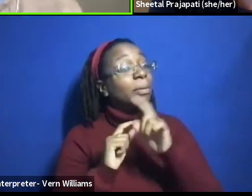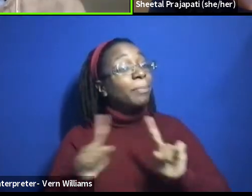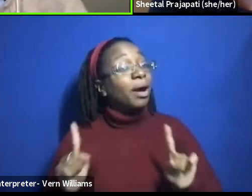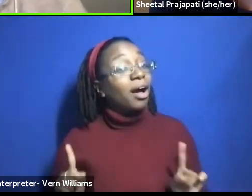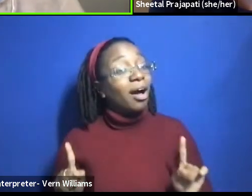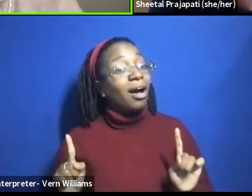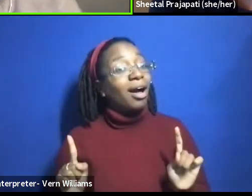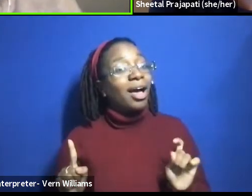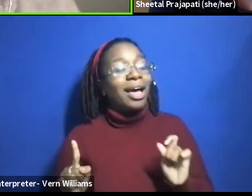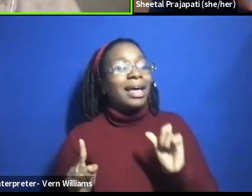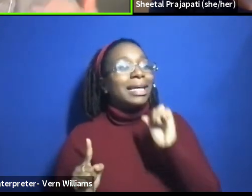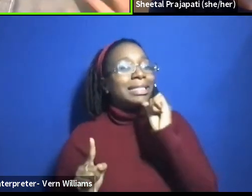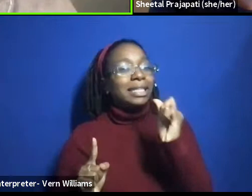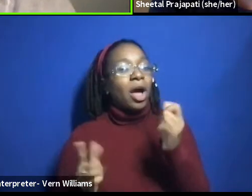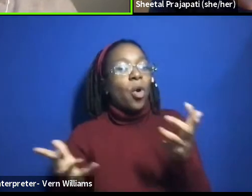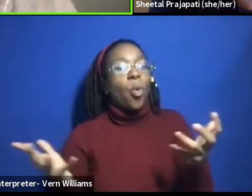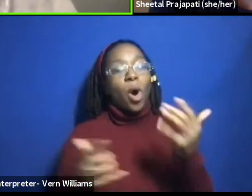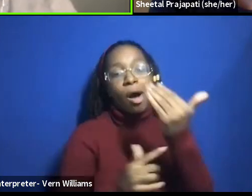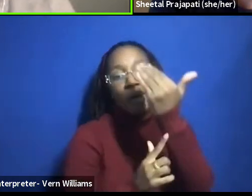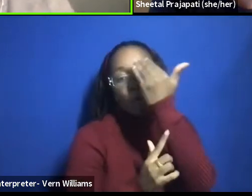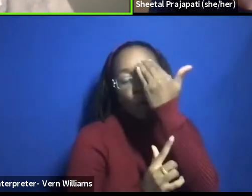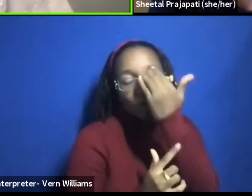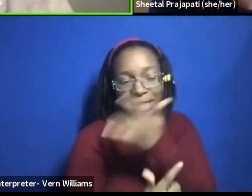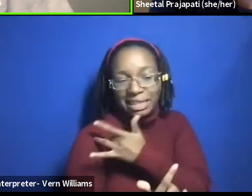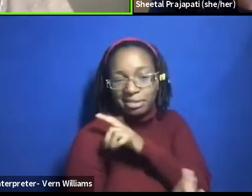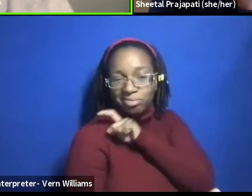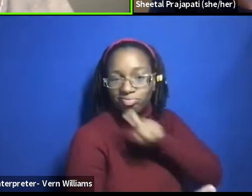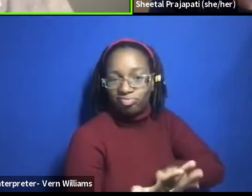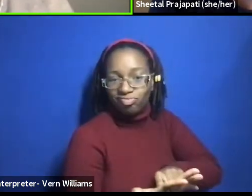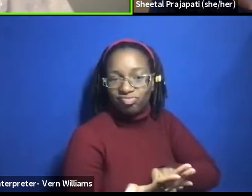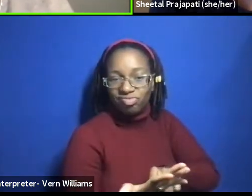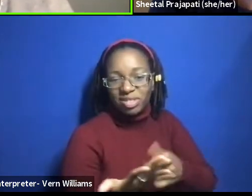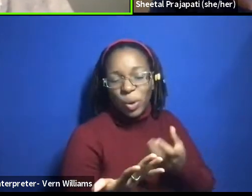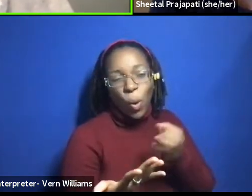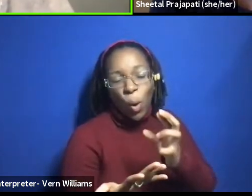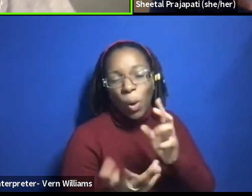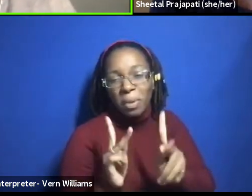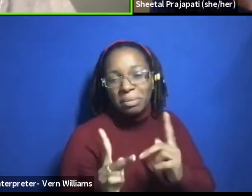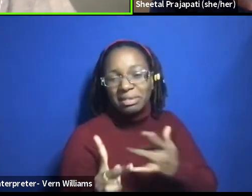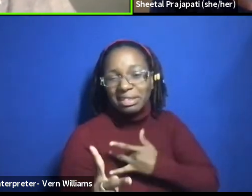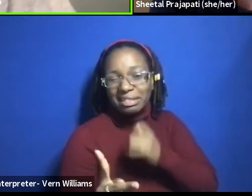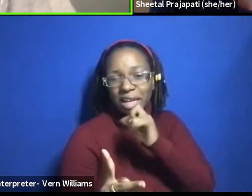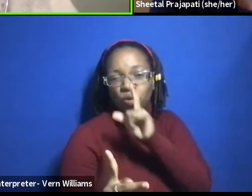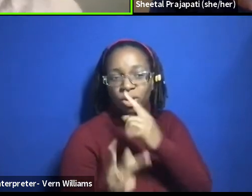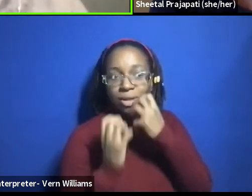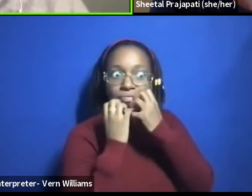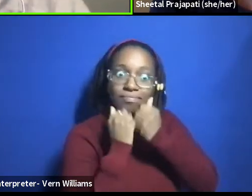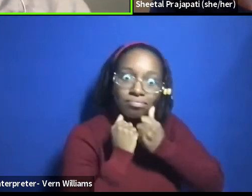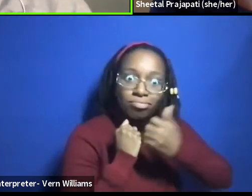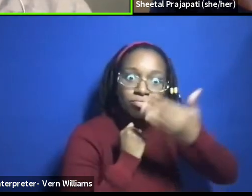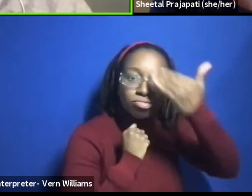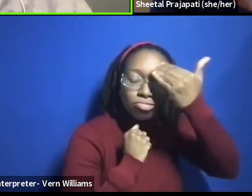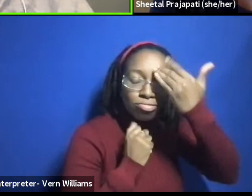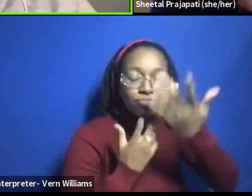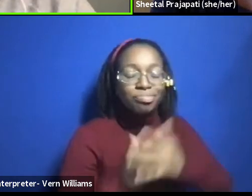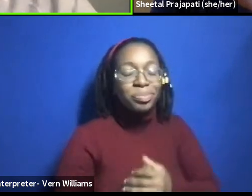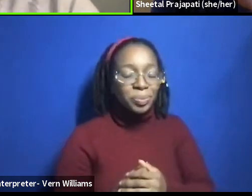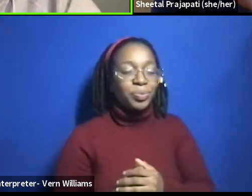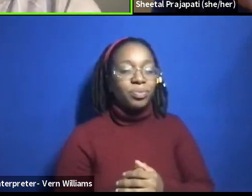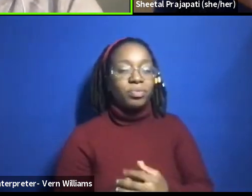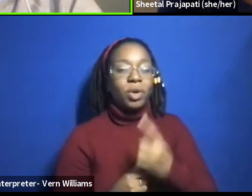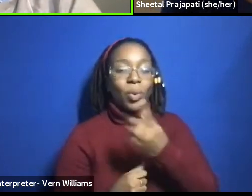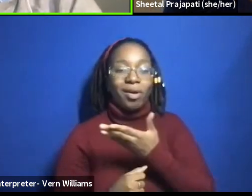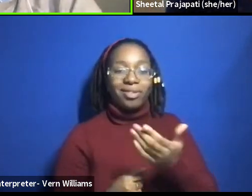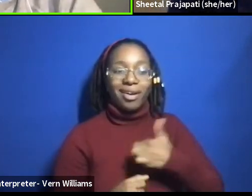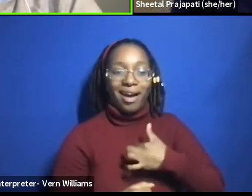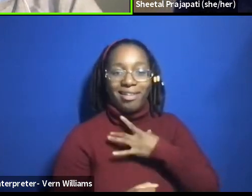it's not a knowledge that is always acknowledged, I guess, you know, or valued. And you know, one thing that I actually really loved